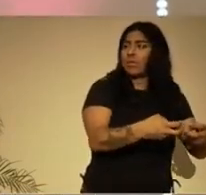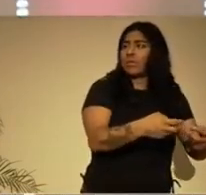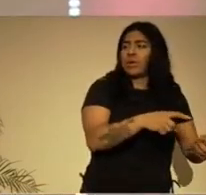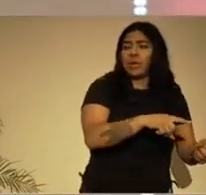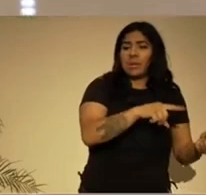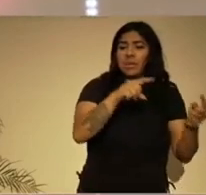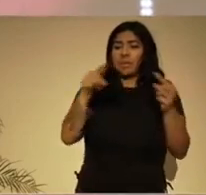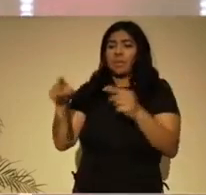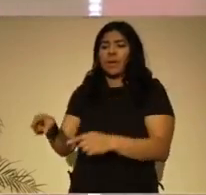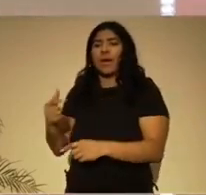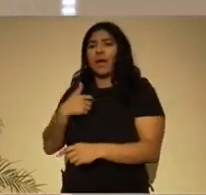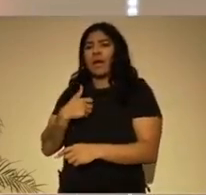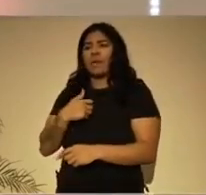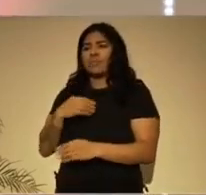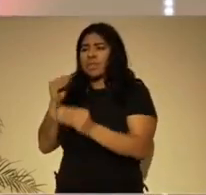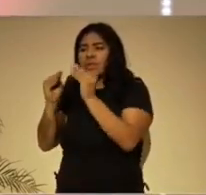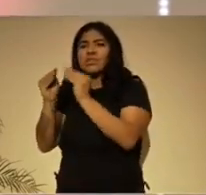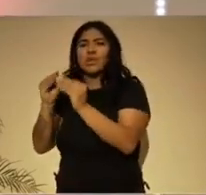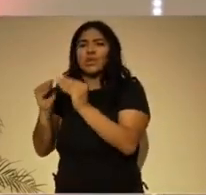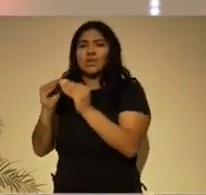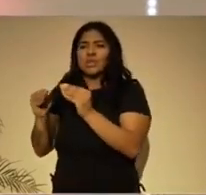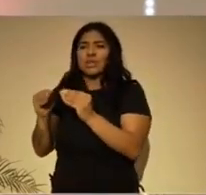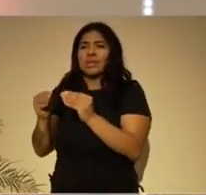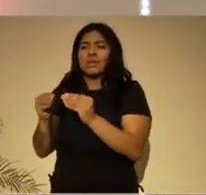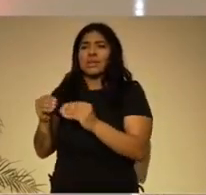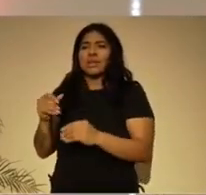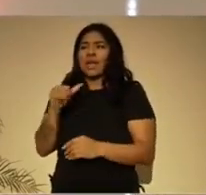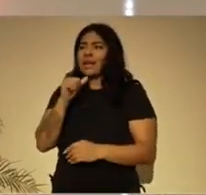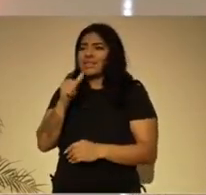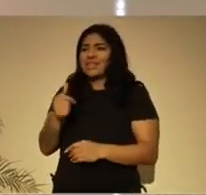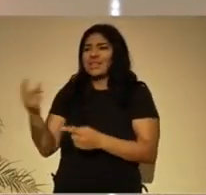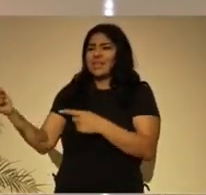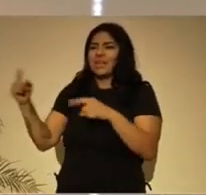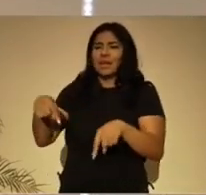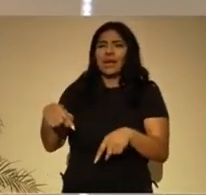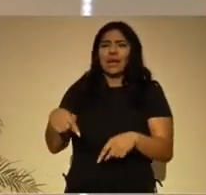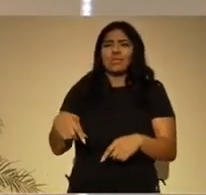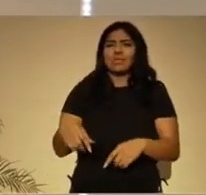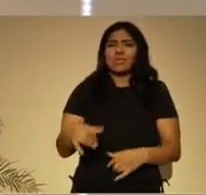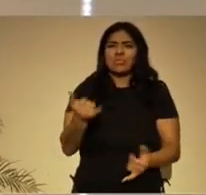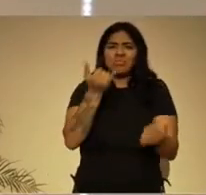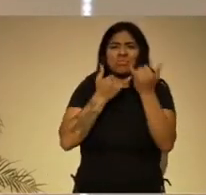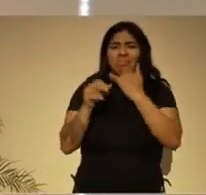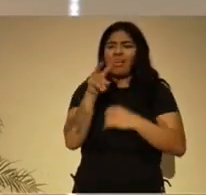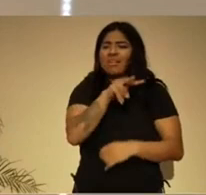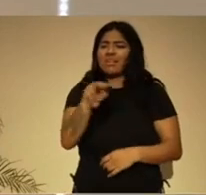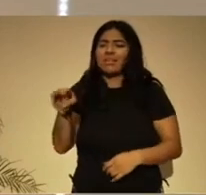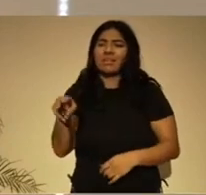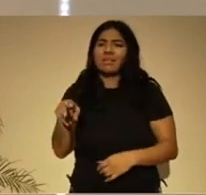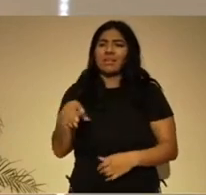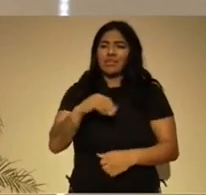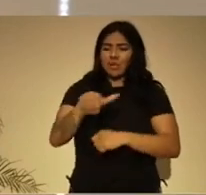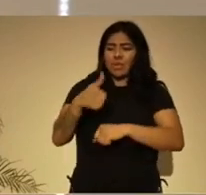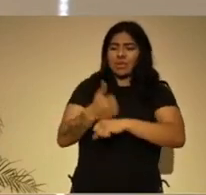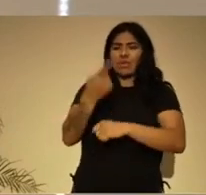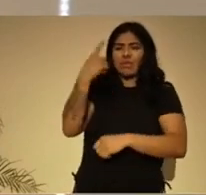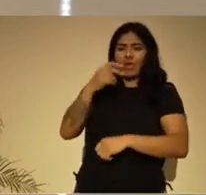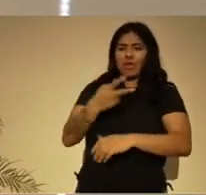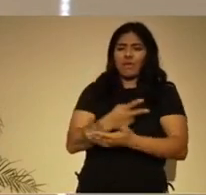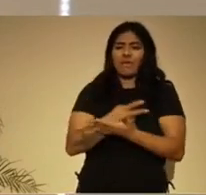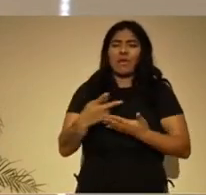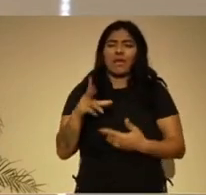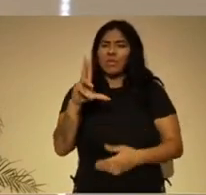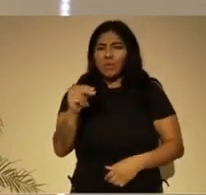I'm the solution. I'm the remedy. I didn't come to condemn the world. Like, he didn't come to set us up for failure, church.